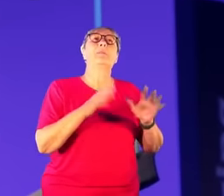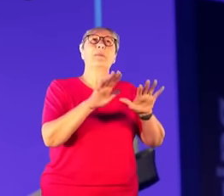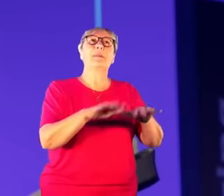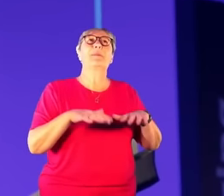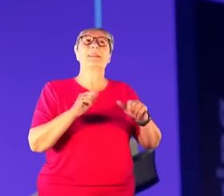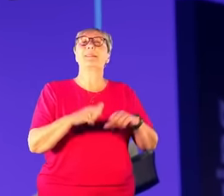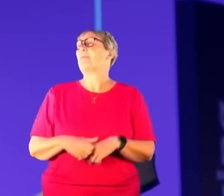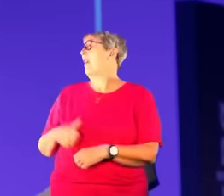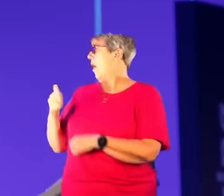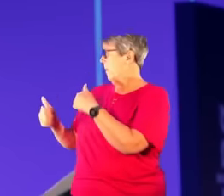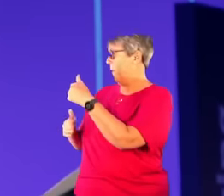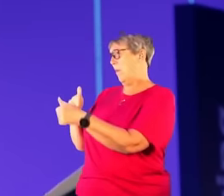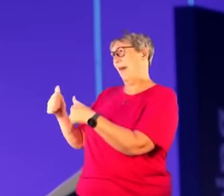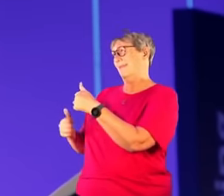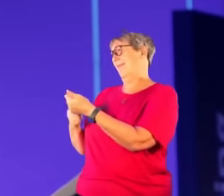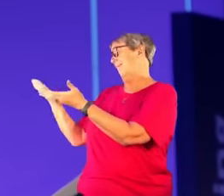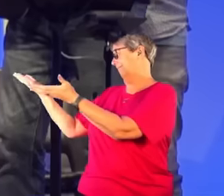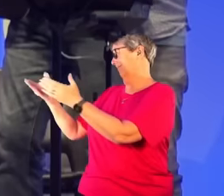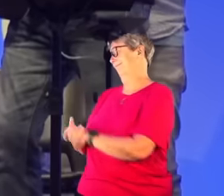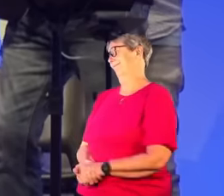done it ever so well, hasn't he?